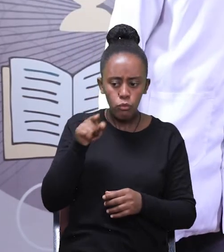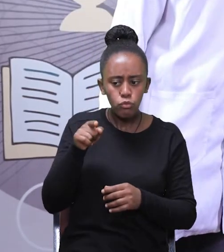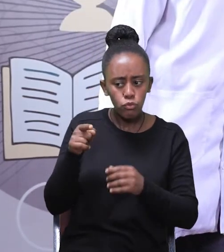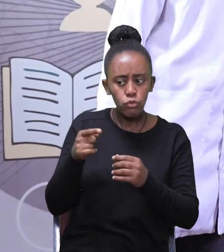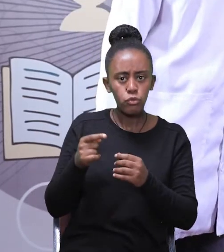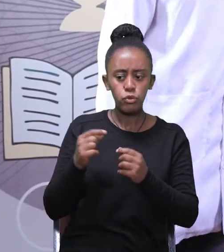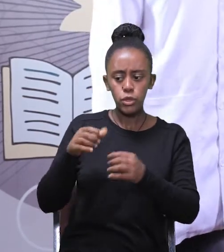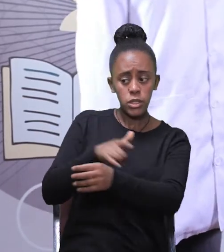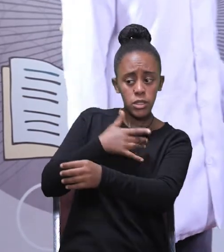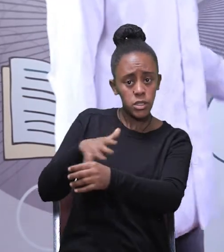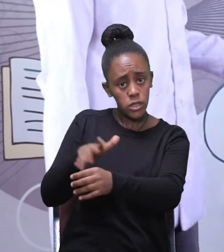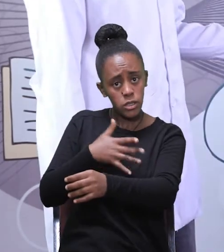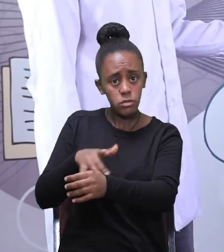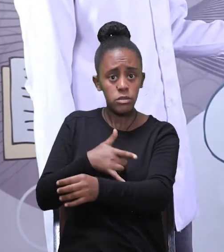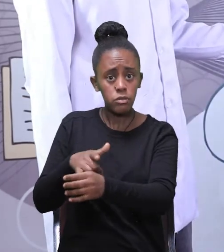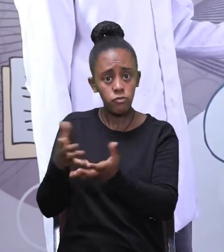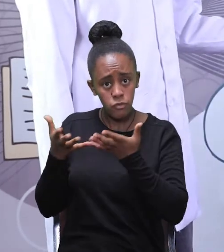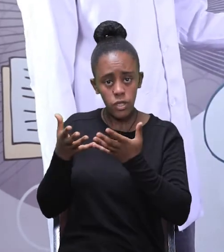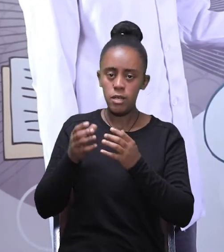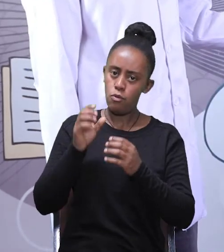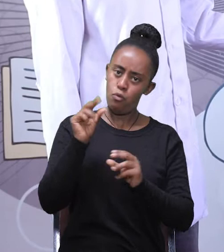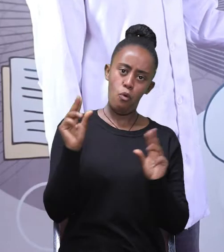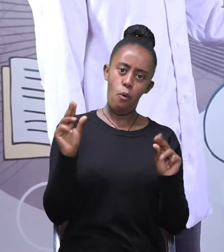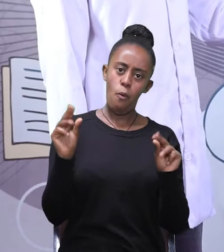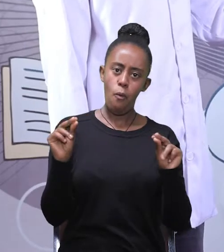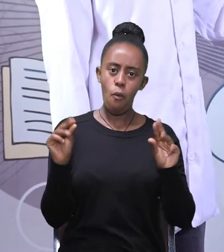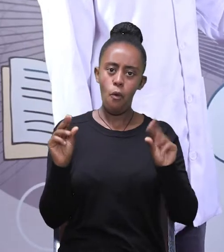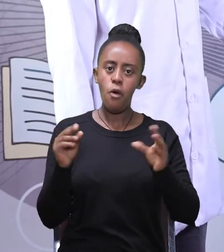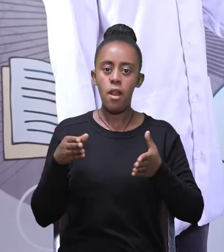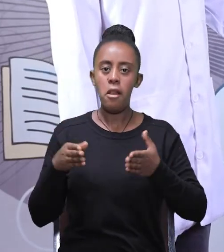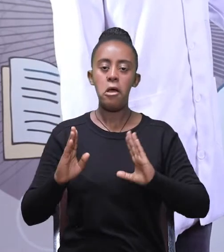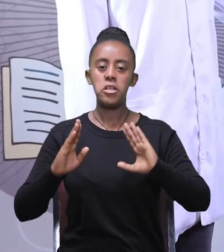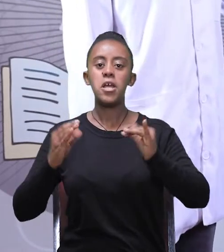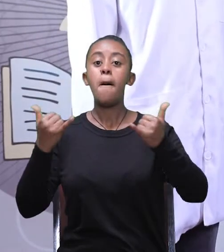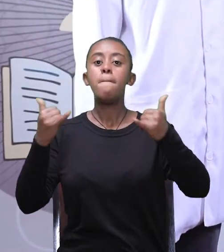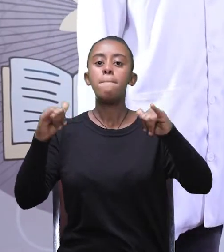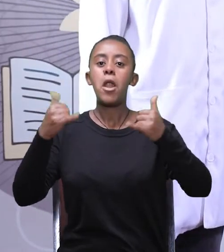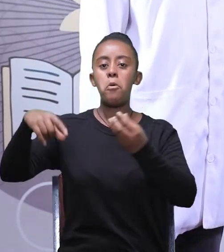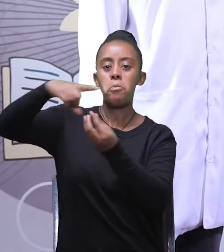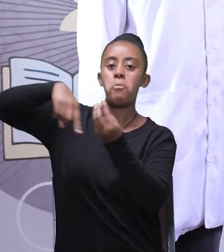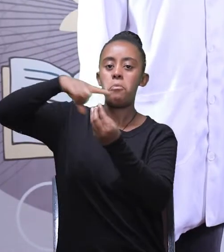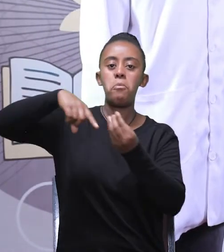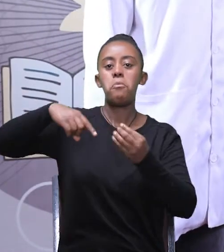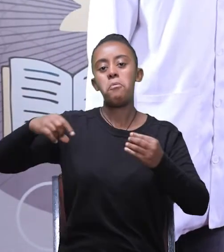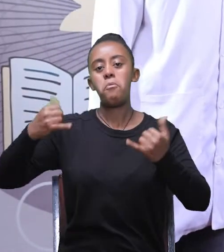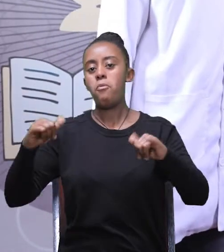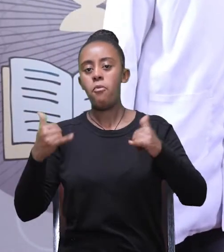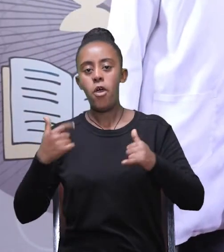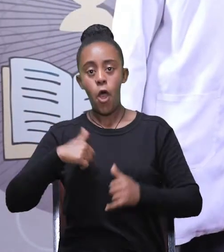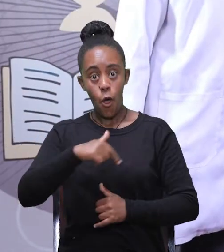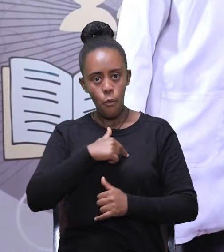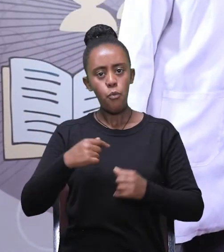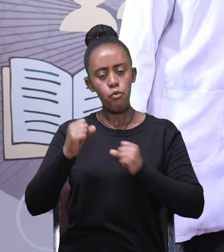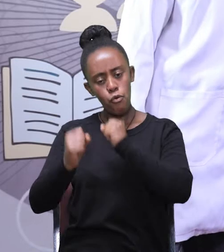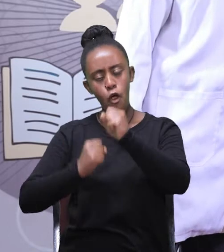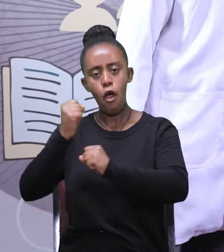to sing a song? Jamal answers, no. Let us play in the compound. We can